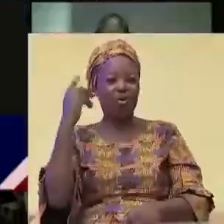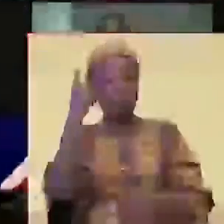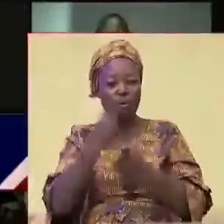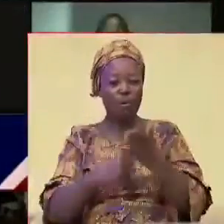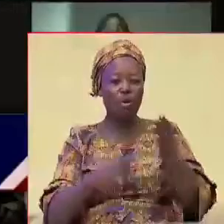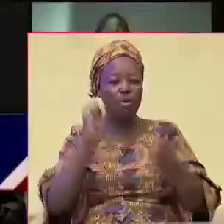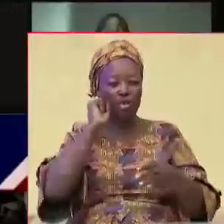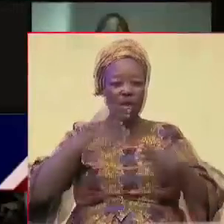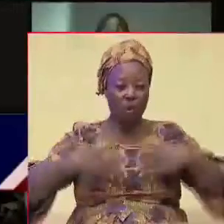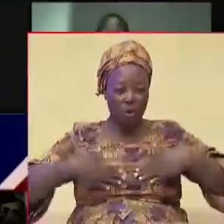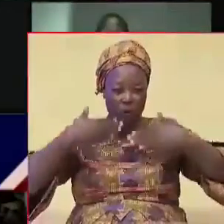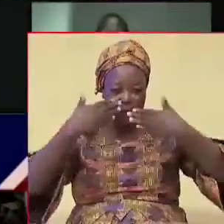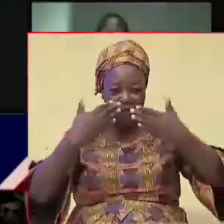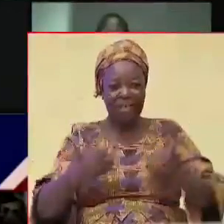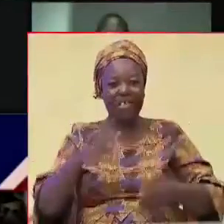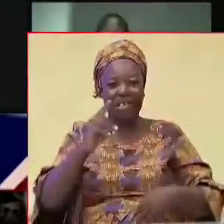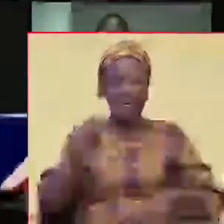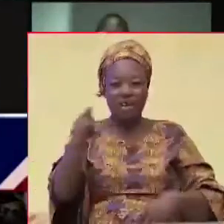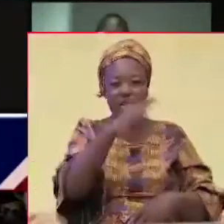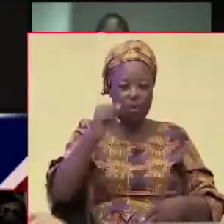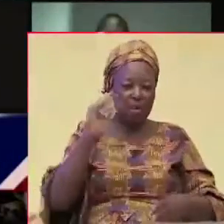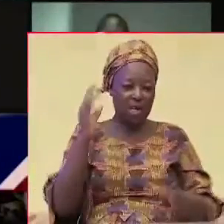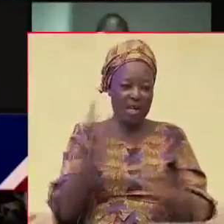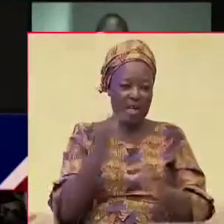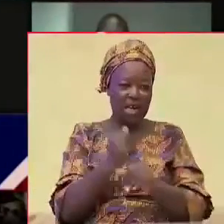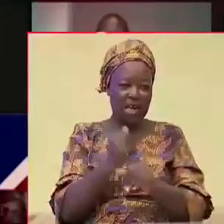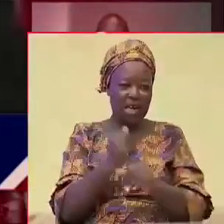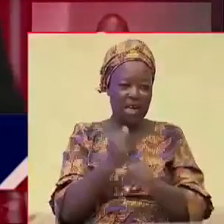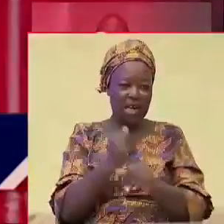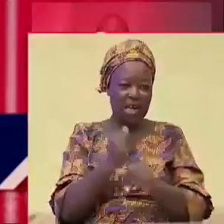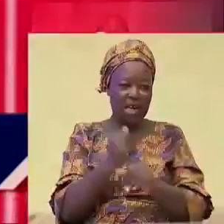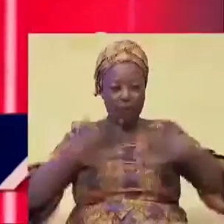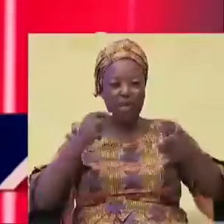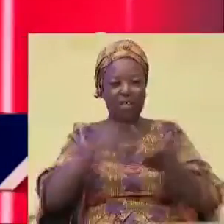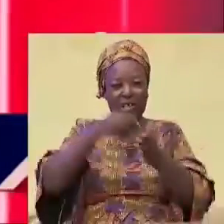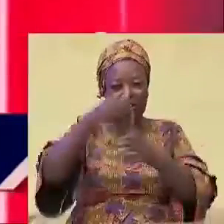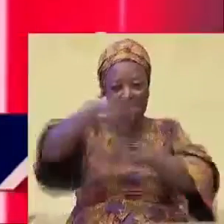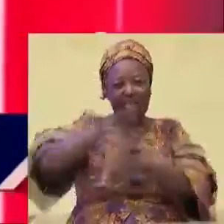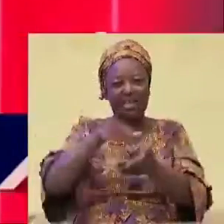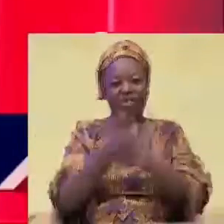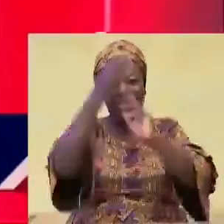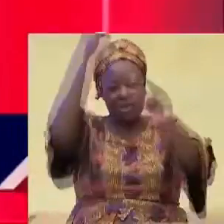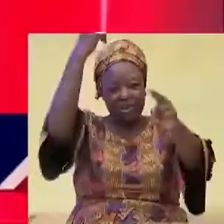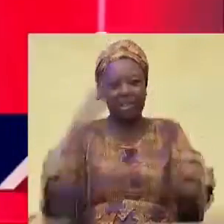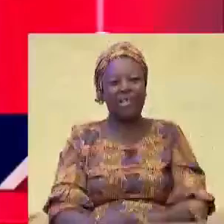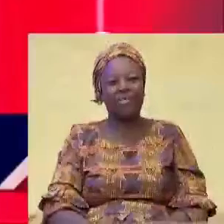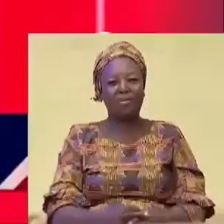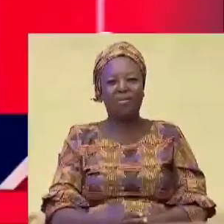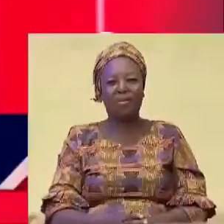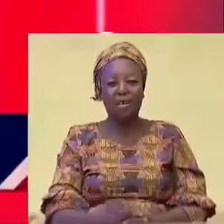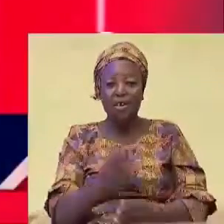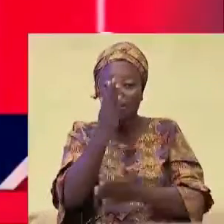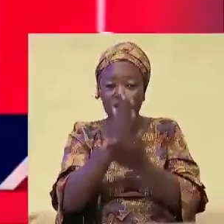got what she confessed. You'll get what you confess.